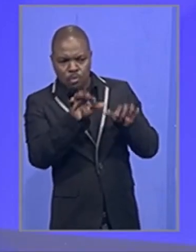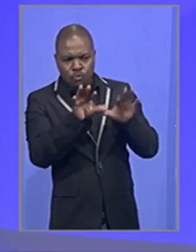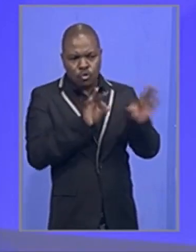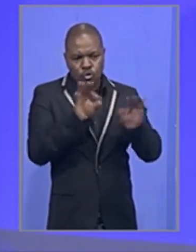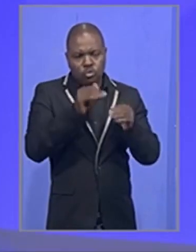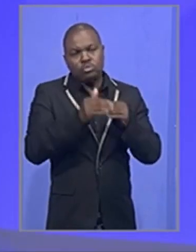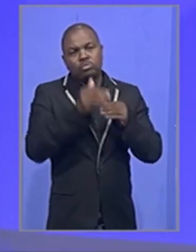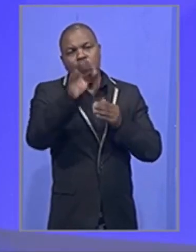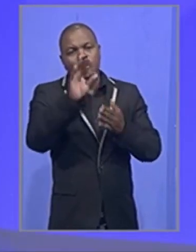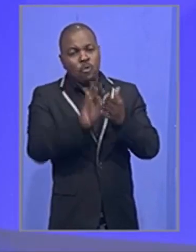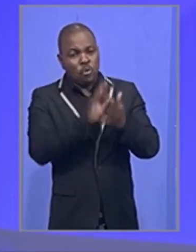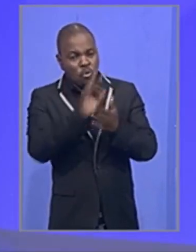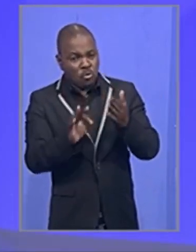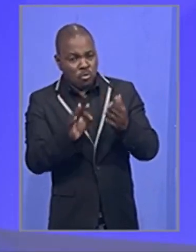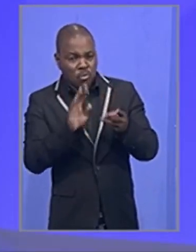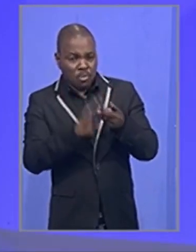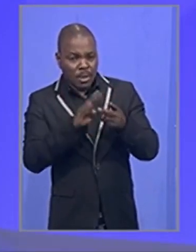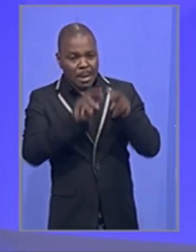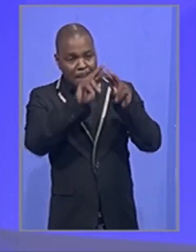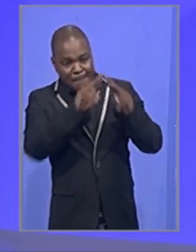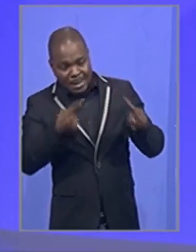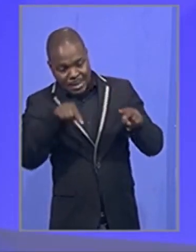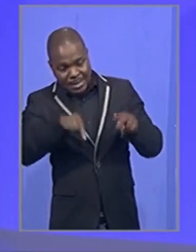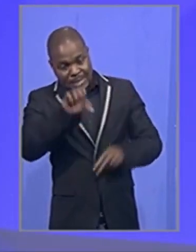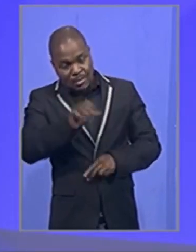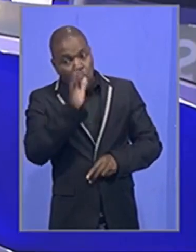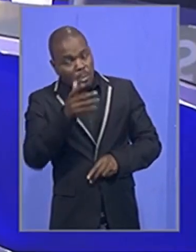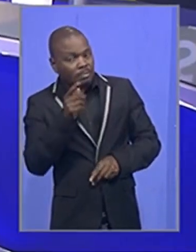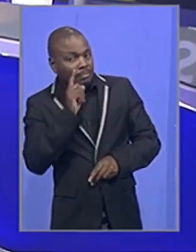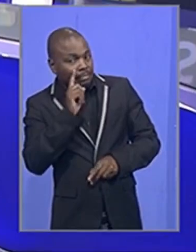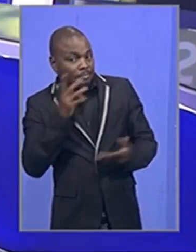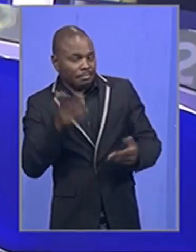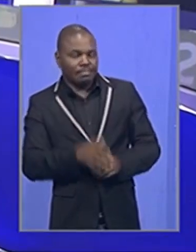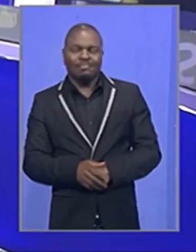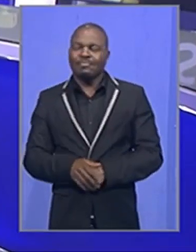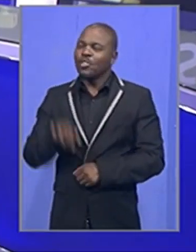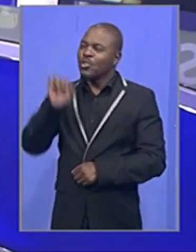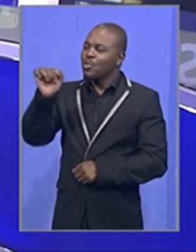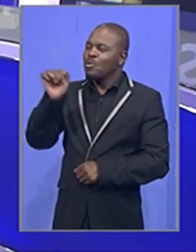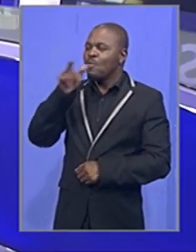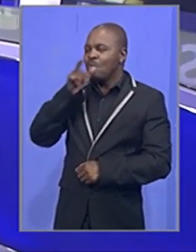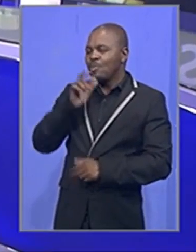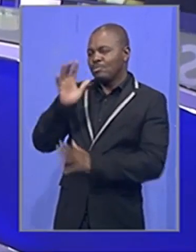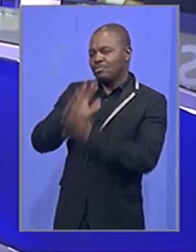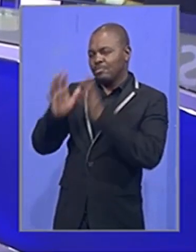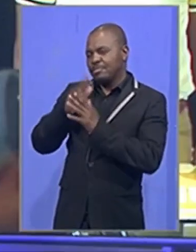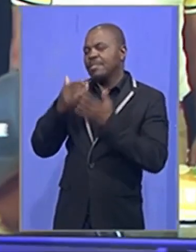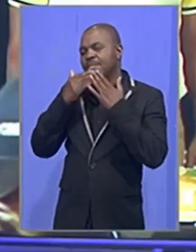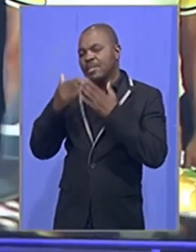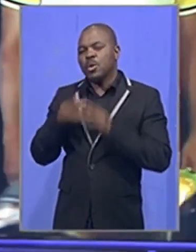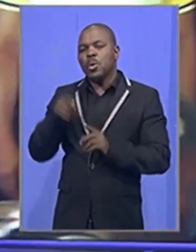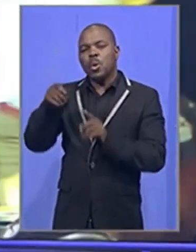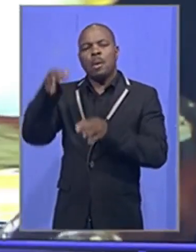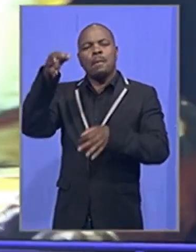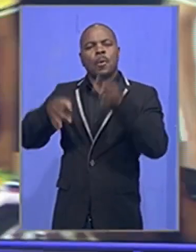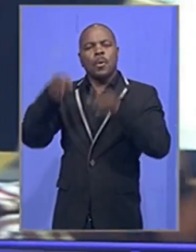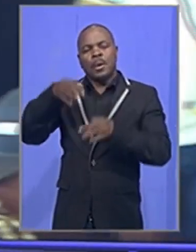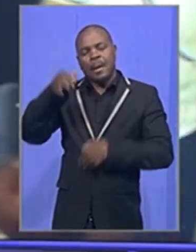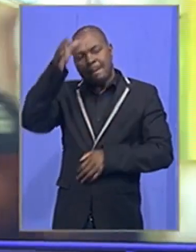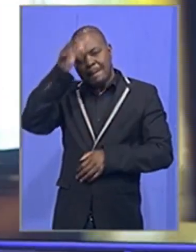dikgethong mme ho tla ba le kgotso ka hara naha Sophie a re lebe maikutlo a hahle eo ke mohlophuli ditabeng tsa